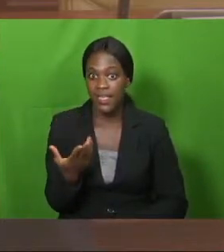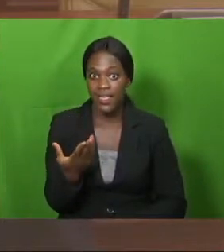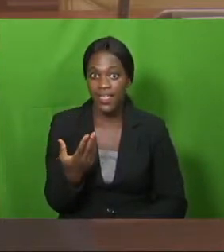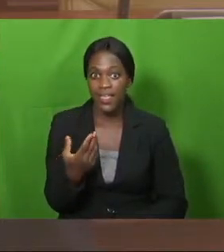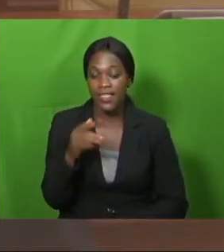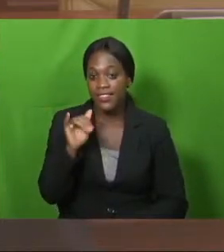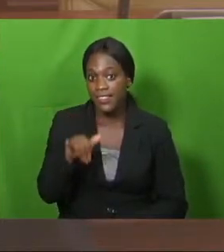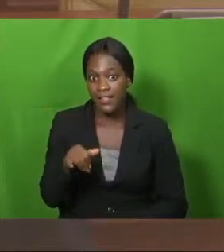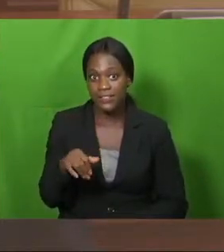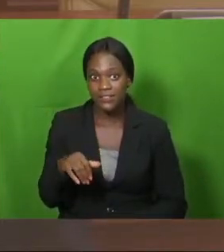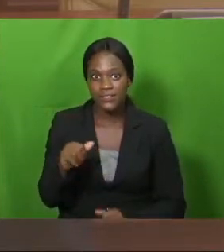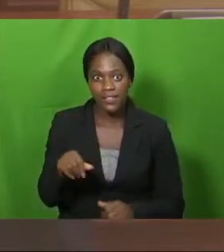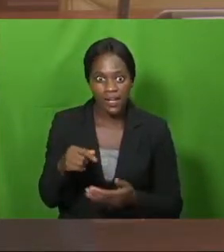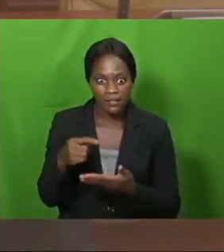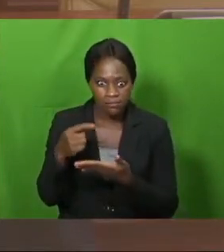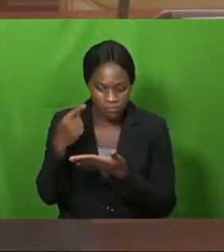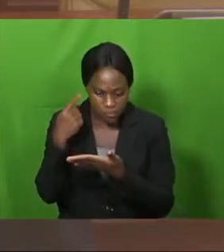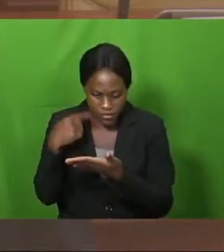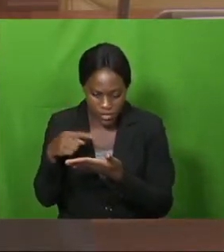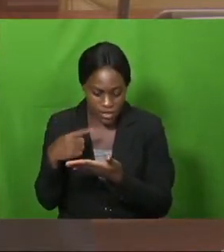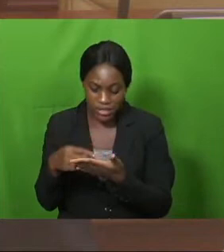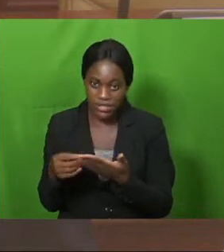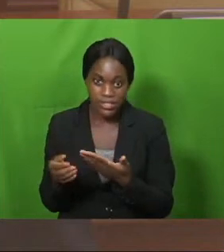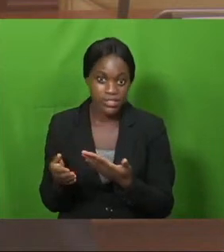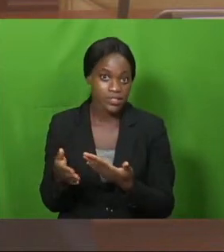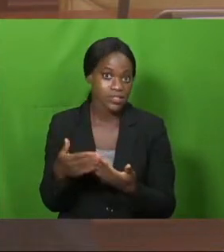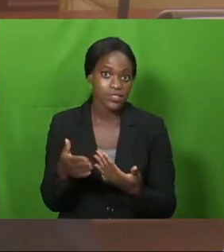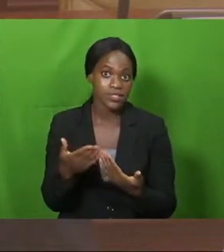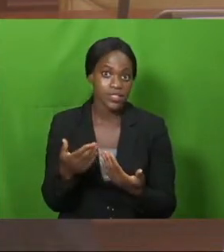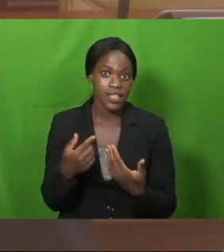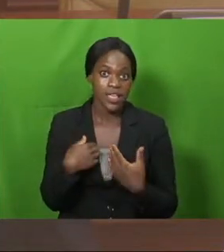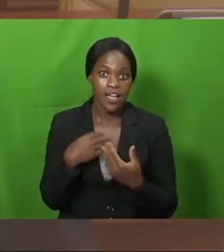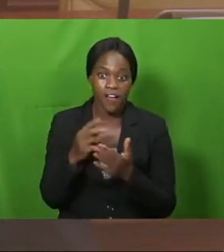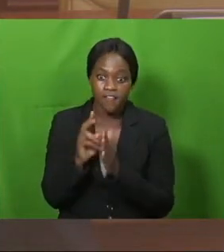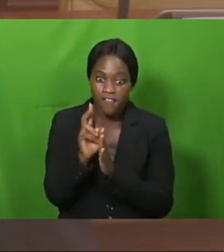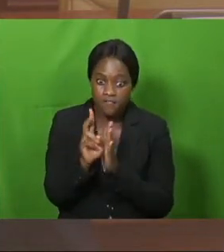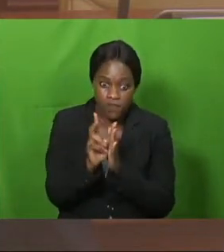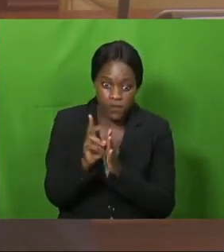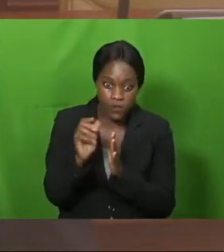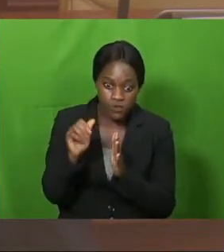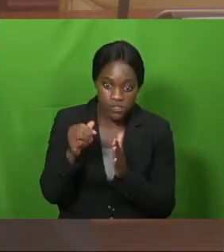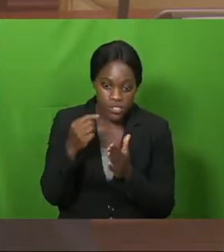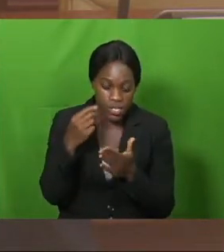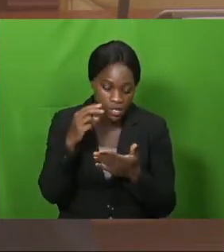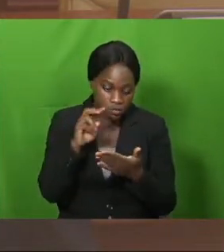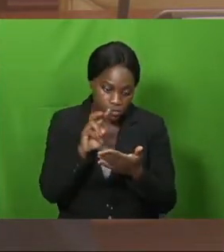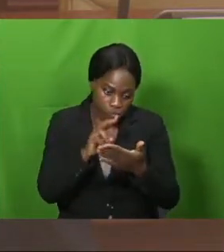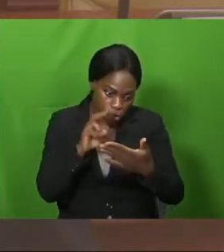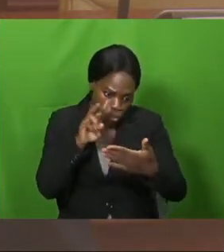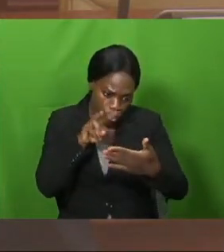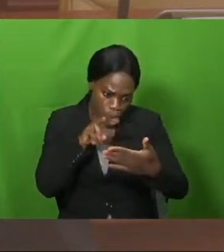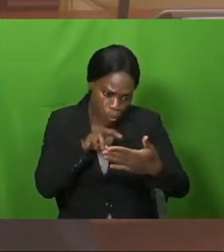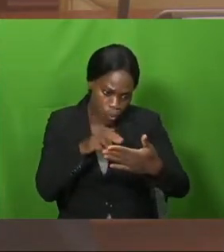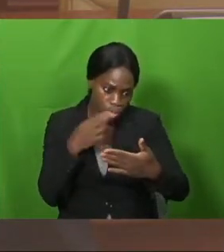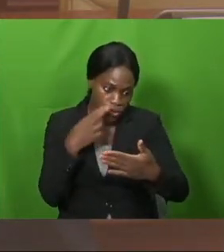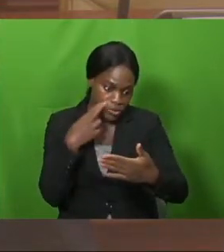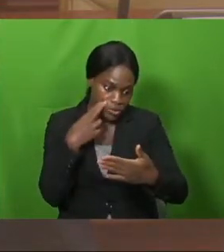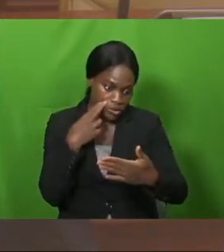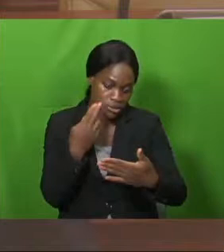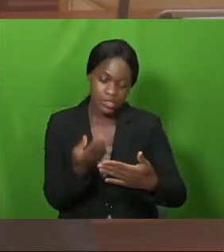cross-checked. At least we have videos which can be looked at. And it is quite possible